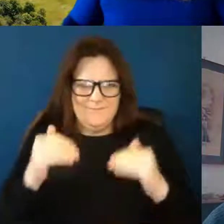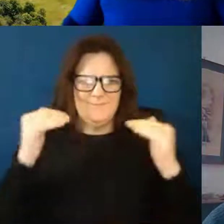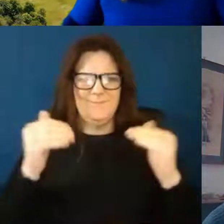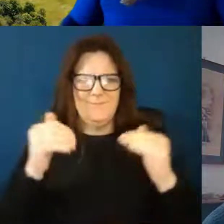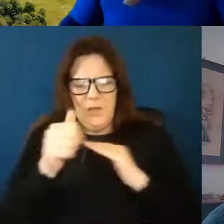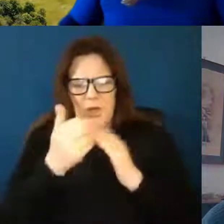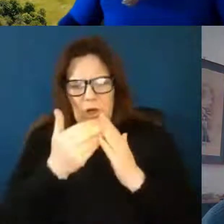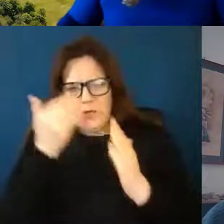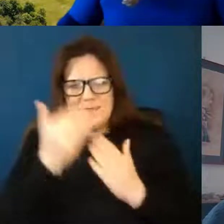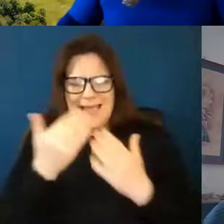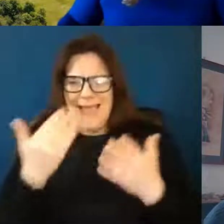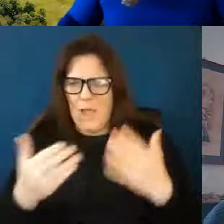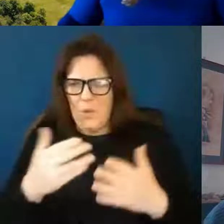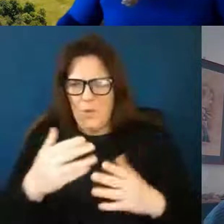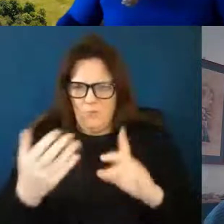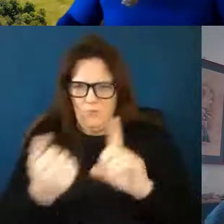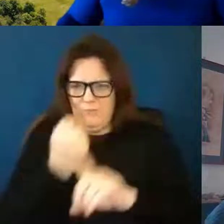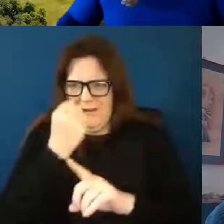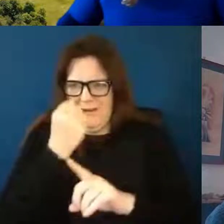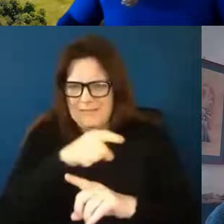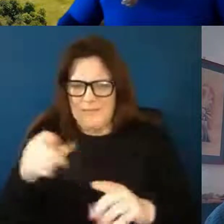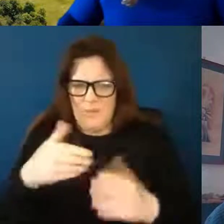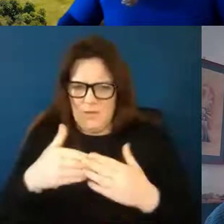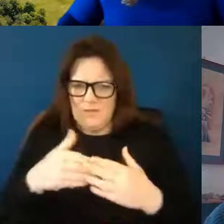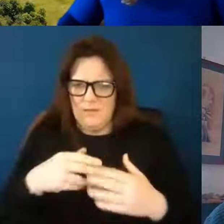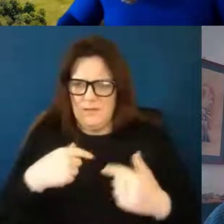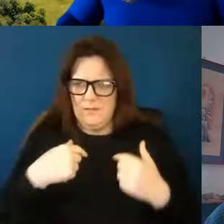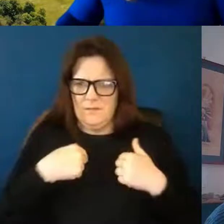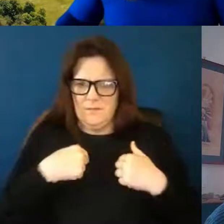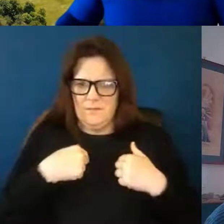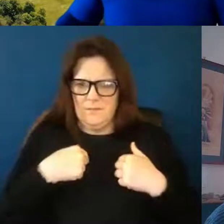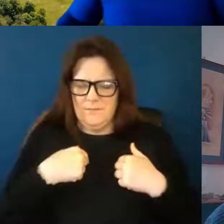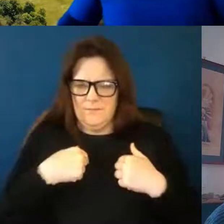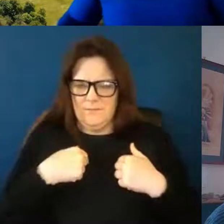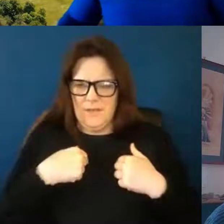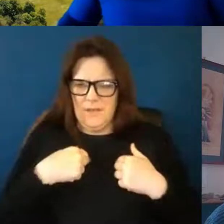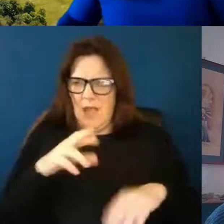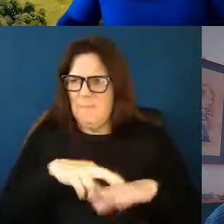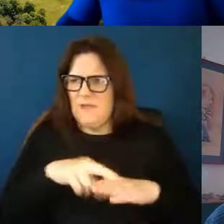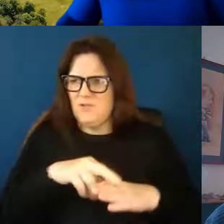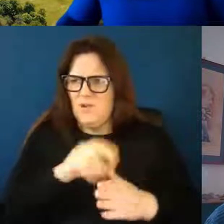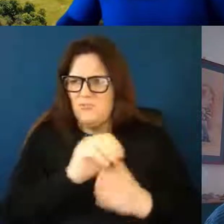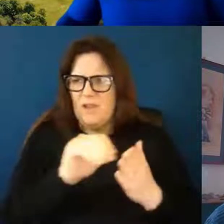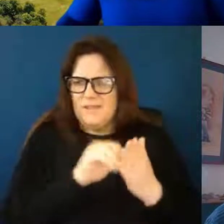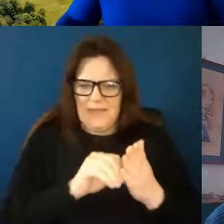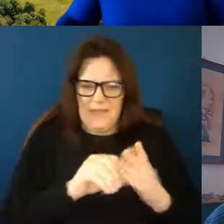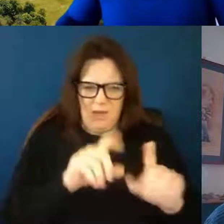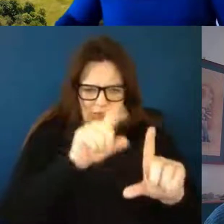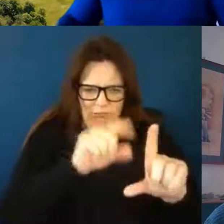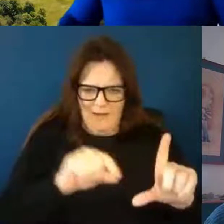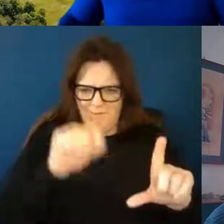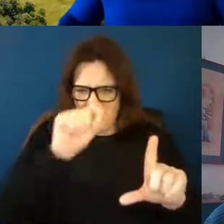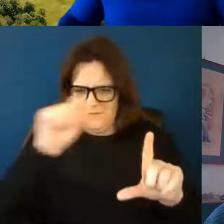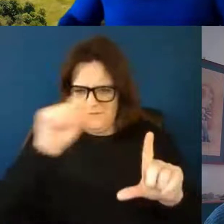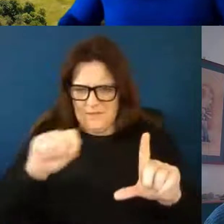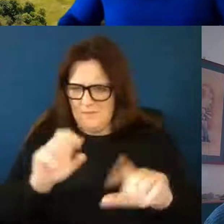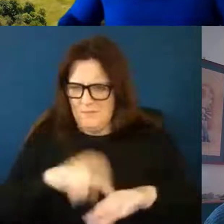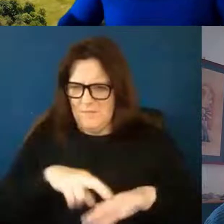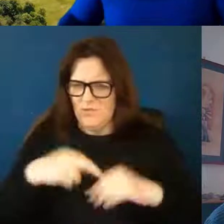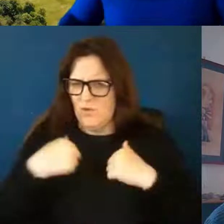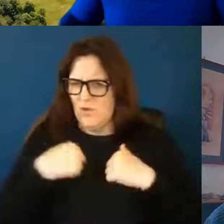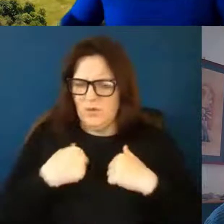of realize, well, you know, I'm better at, you know, writing stuff down or making graphs, or maybe, you know,